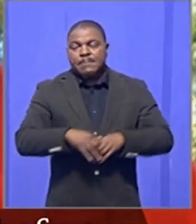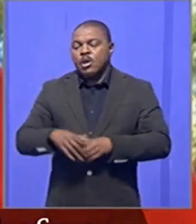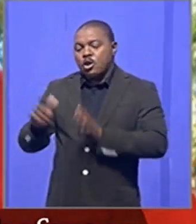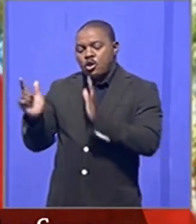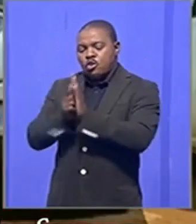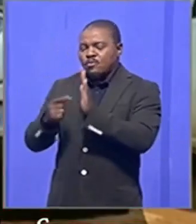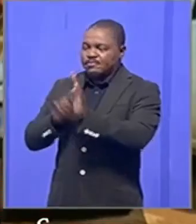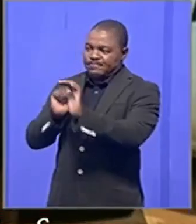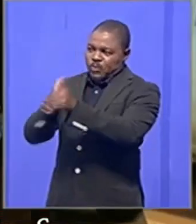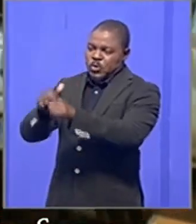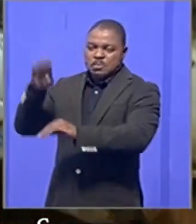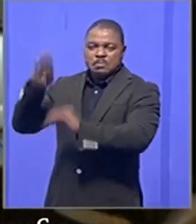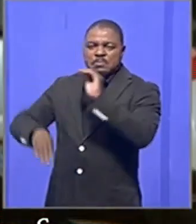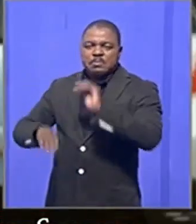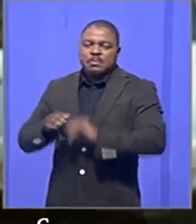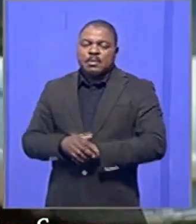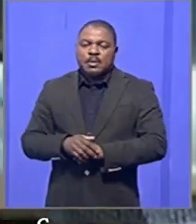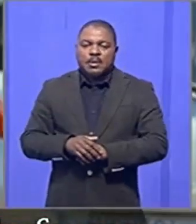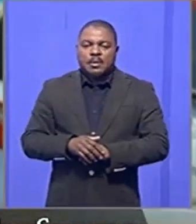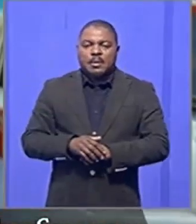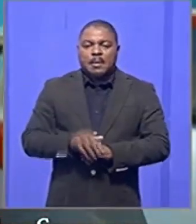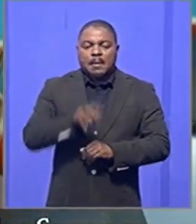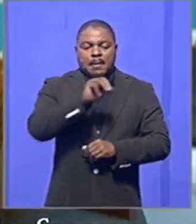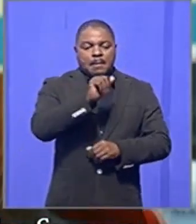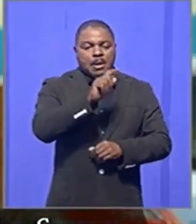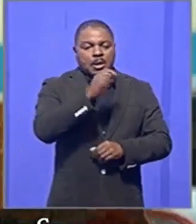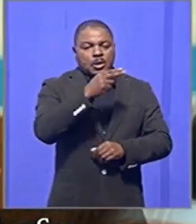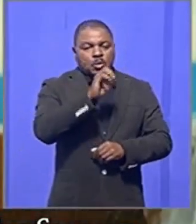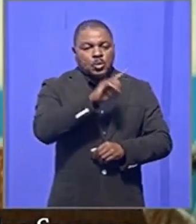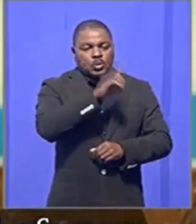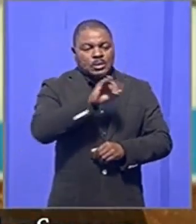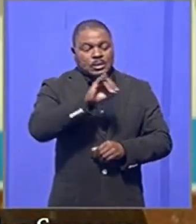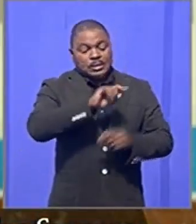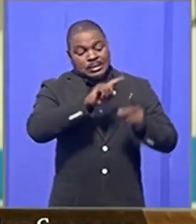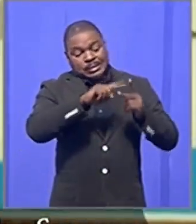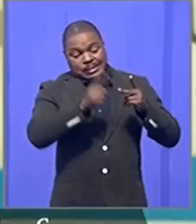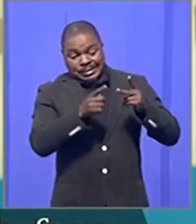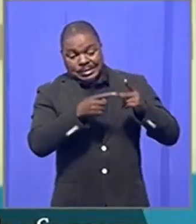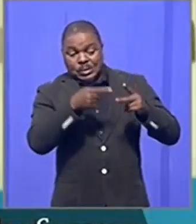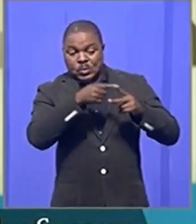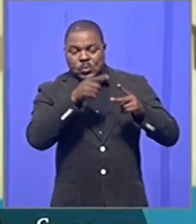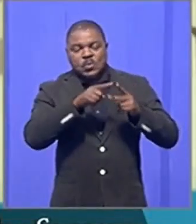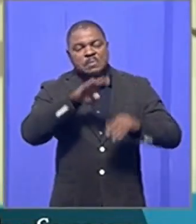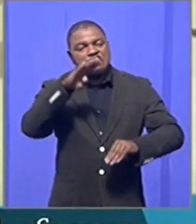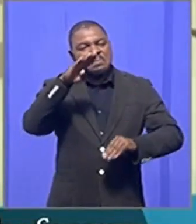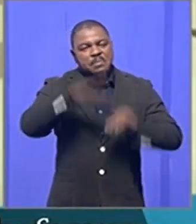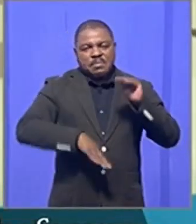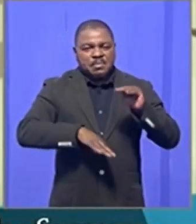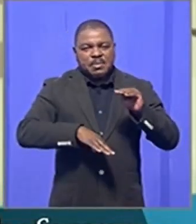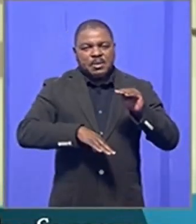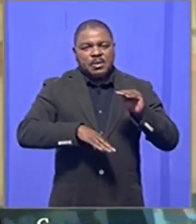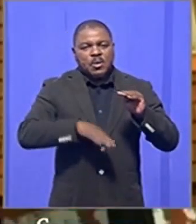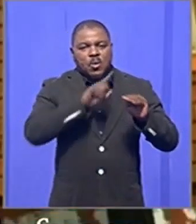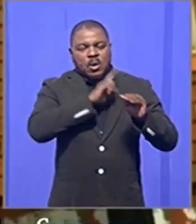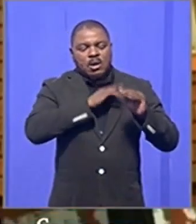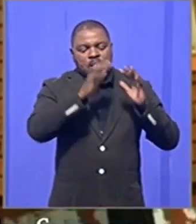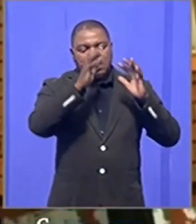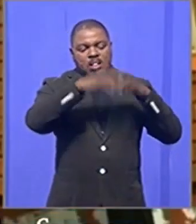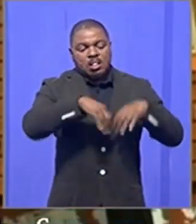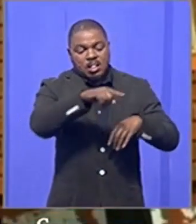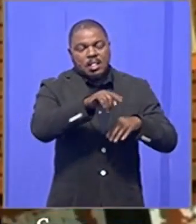or favor. Matotsi ke mohlankedi wa bobedi wa VBS go ahlolelwa go phuhlama ga banka.